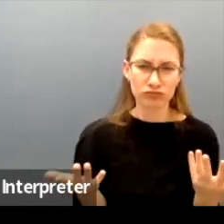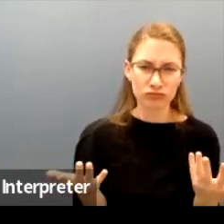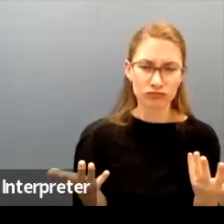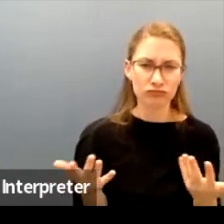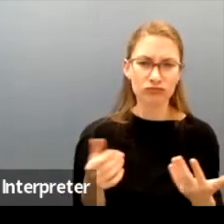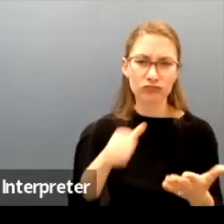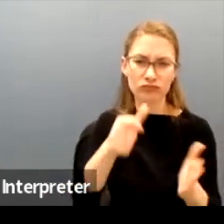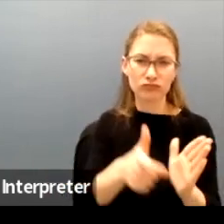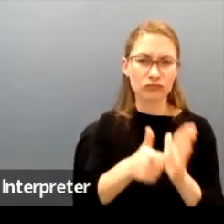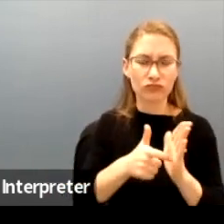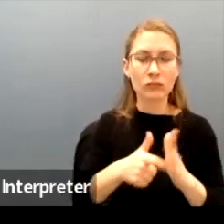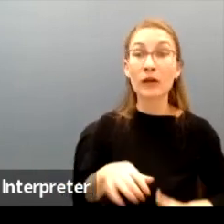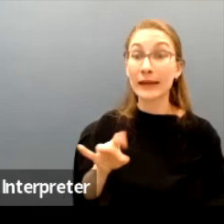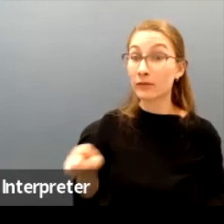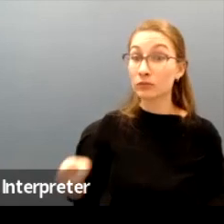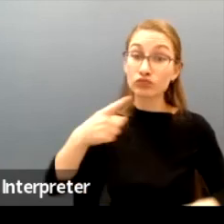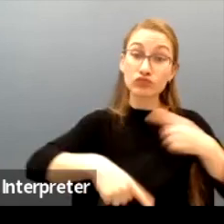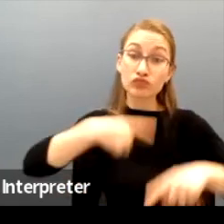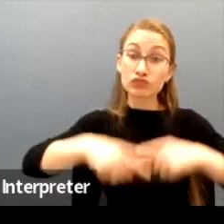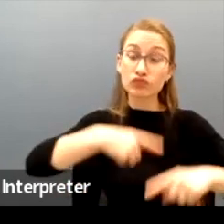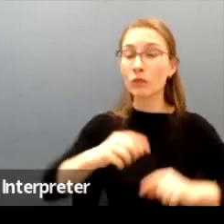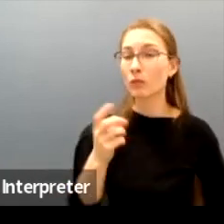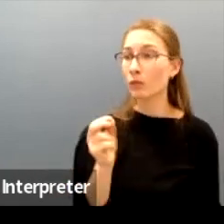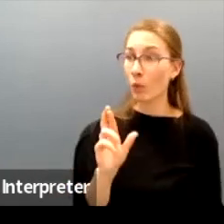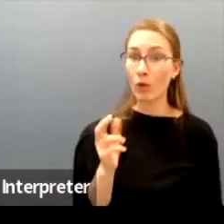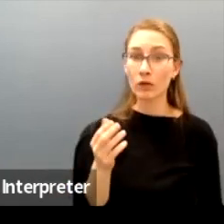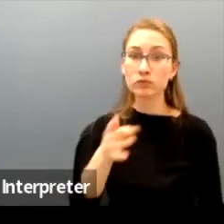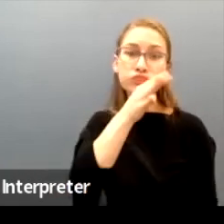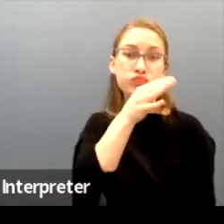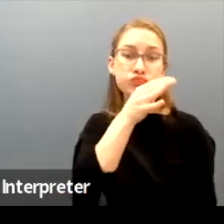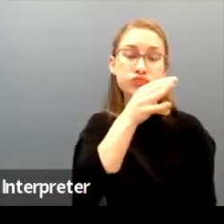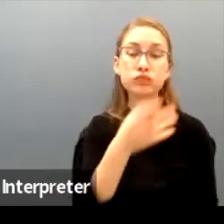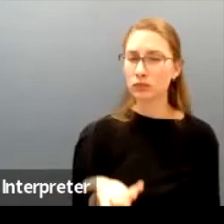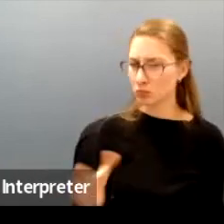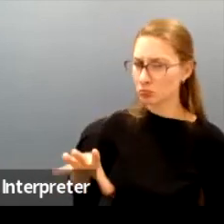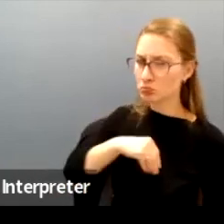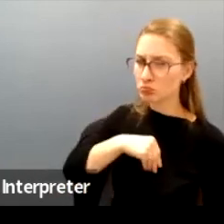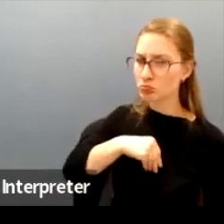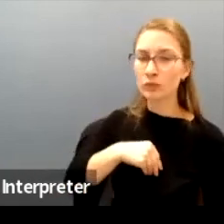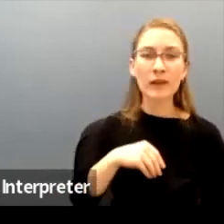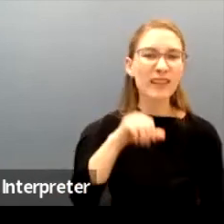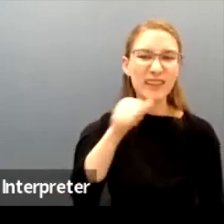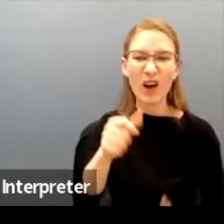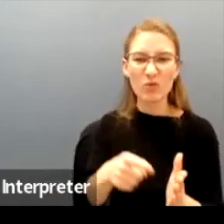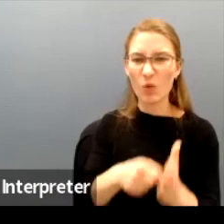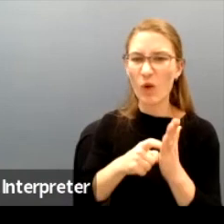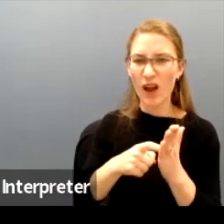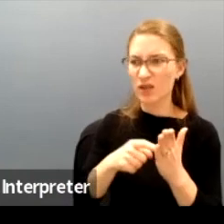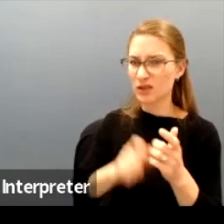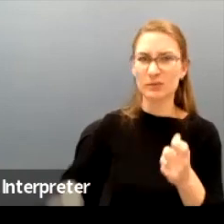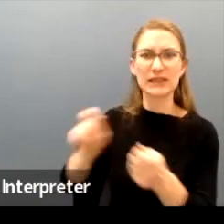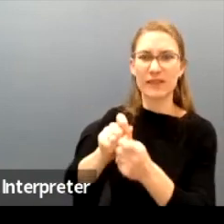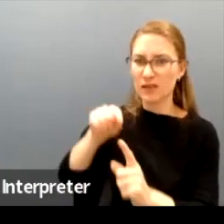word more, I'll accept that. I'm not going to say, okay, now you have to say it on your device. It's accepting all types of language. They're called total